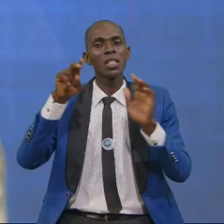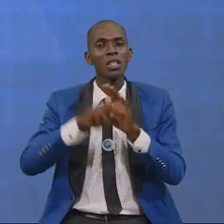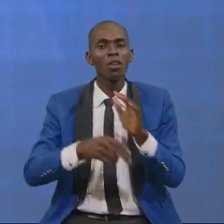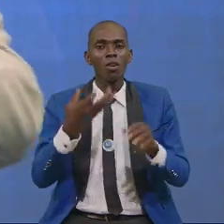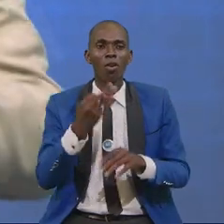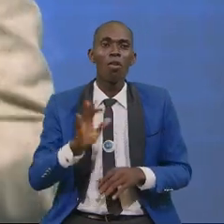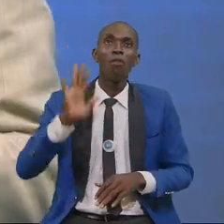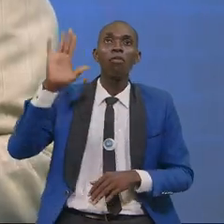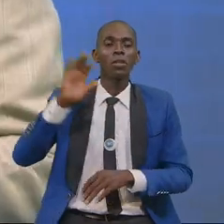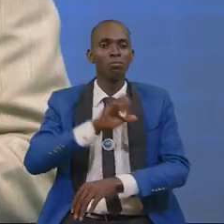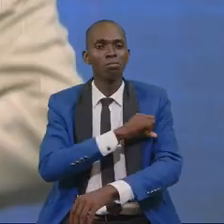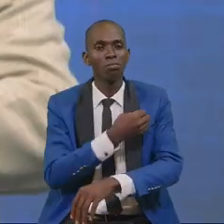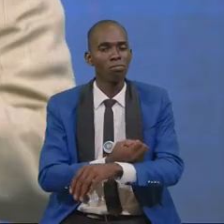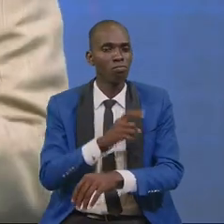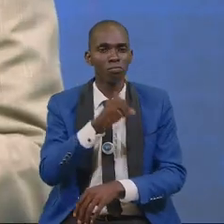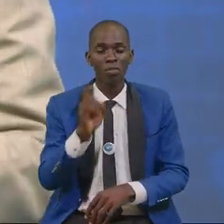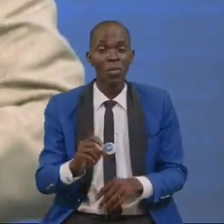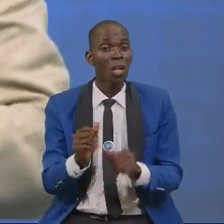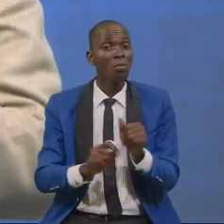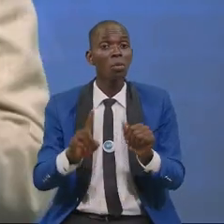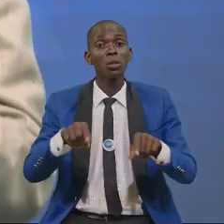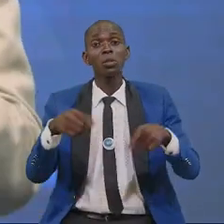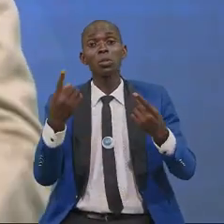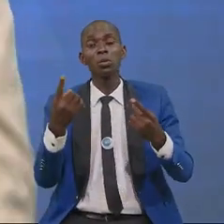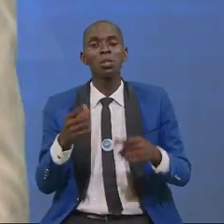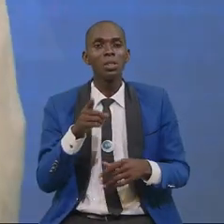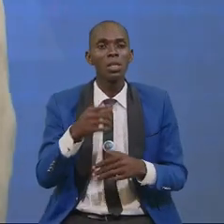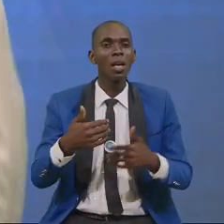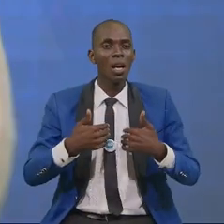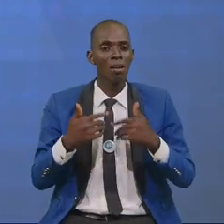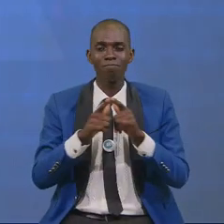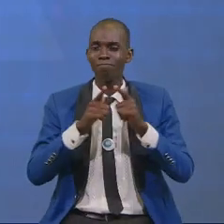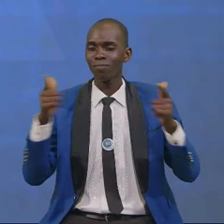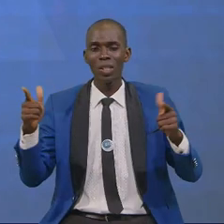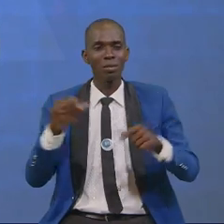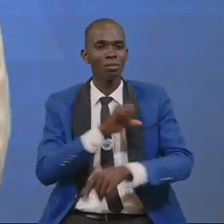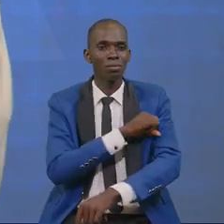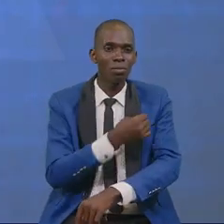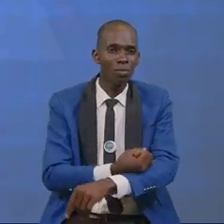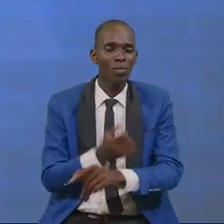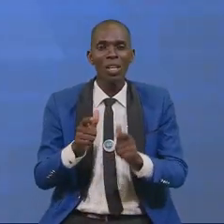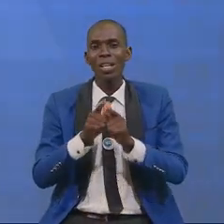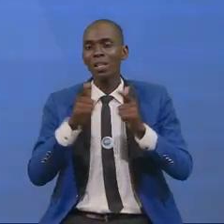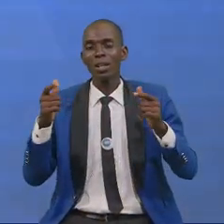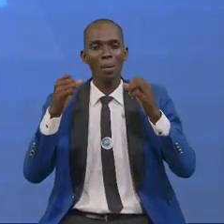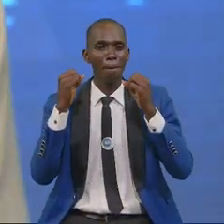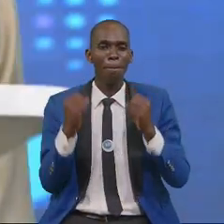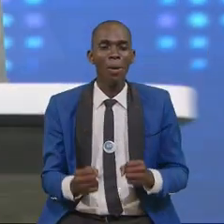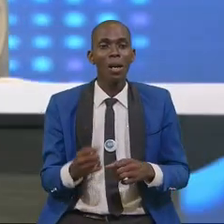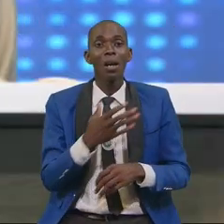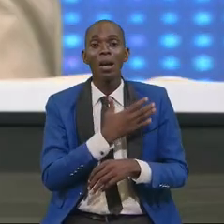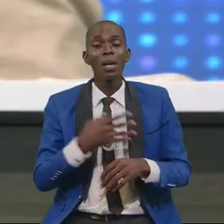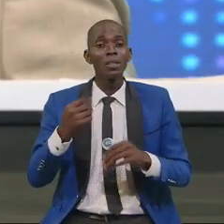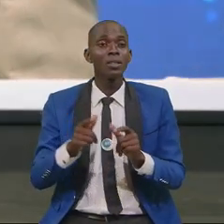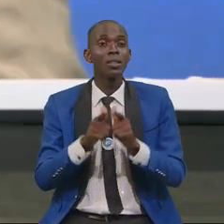strength. Everywhere he goes, he has great strength, great power. And the great power